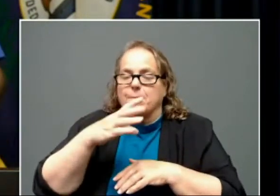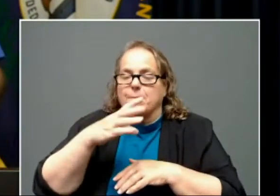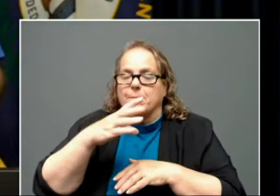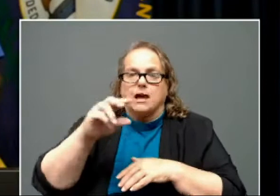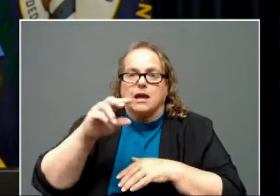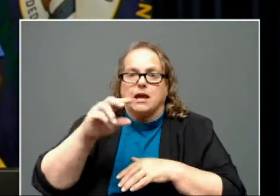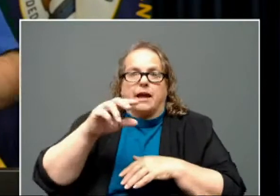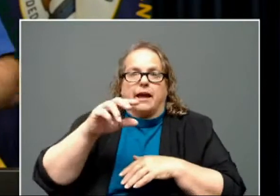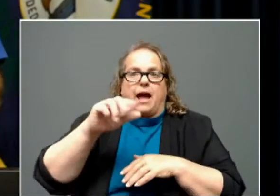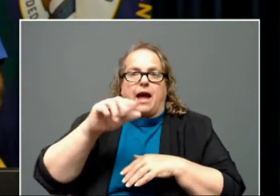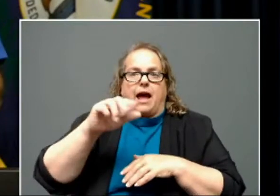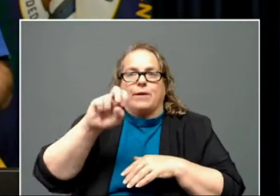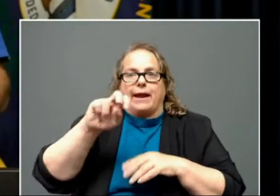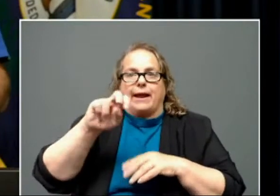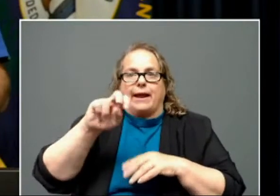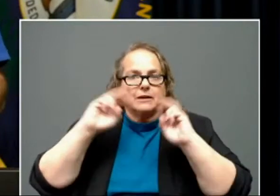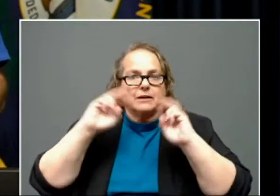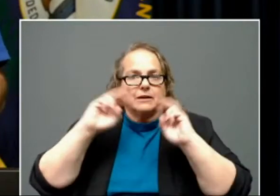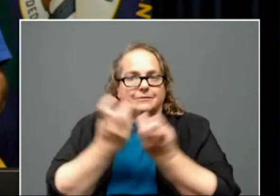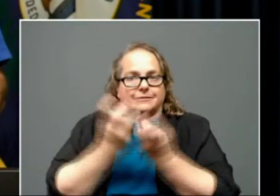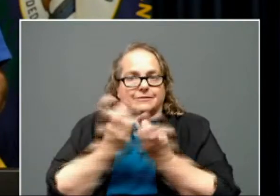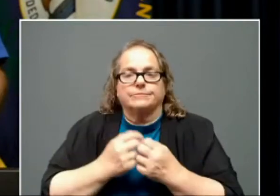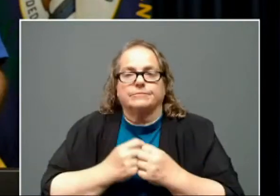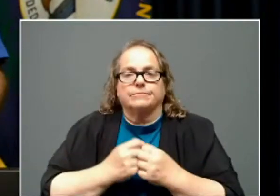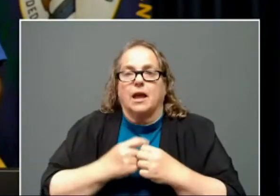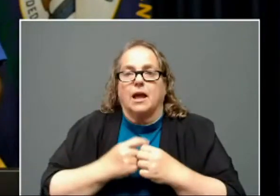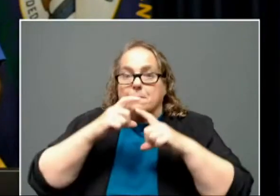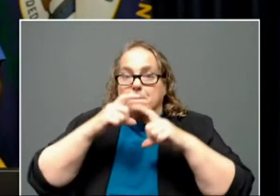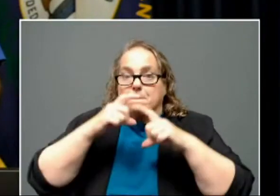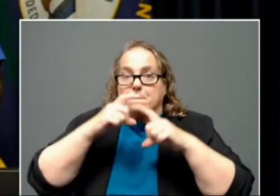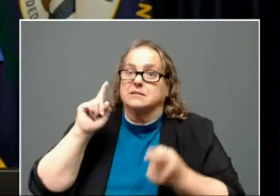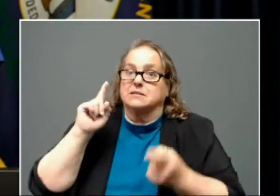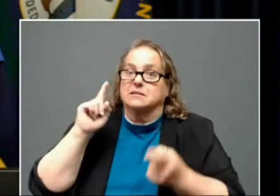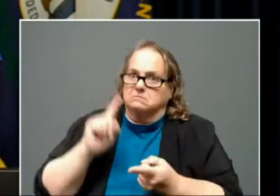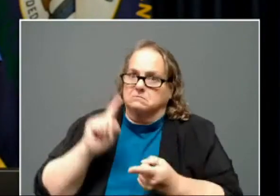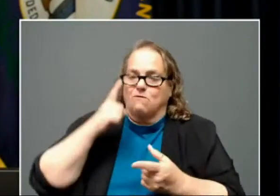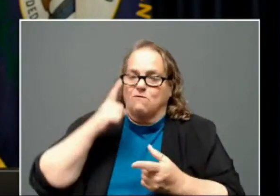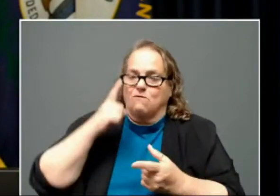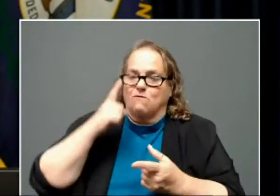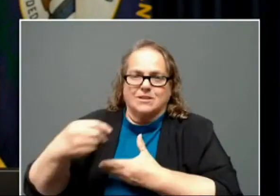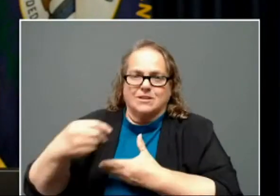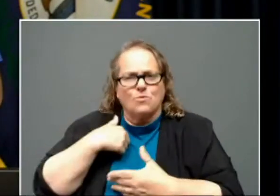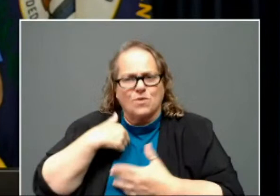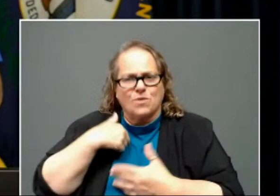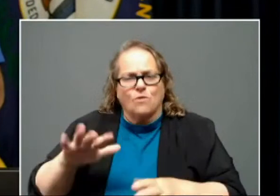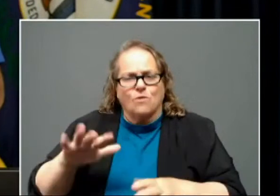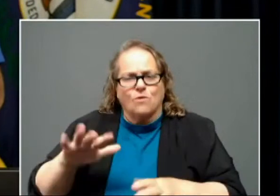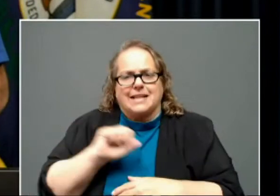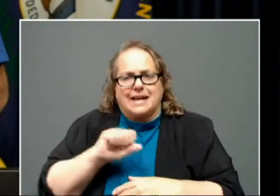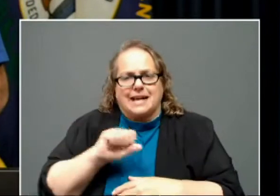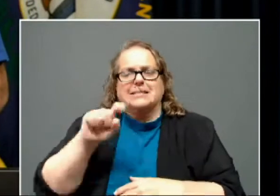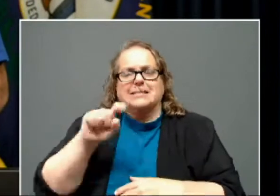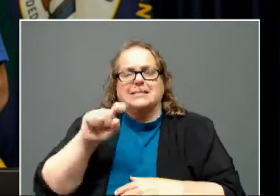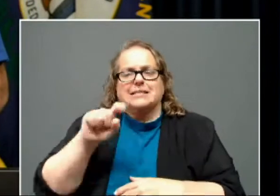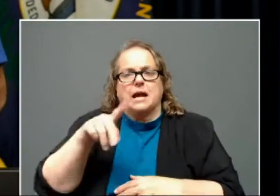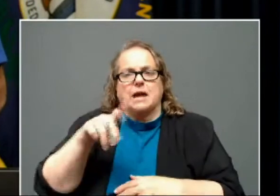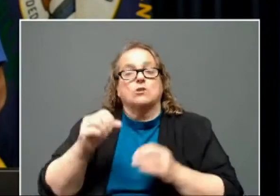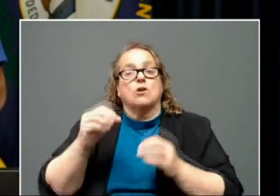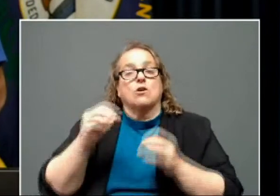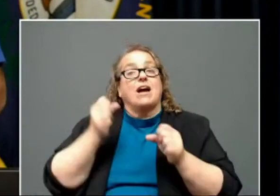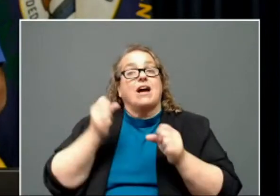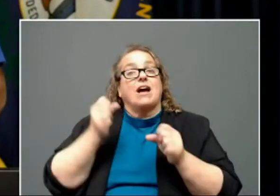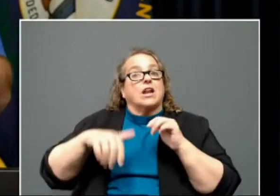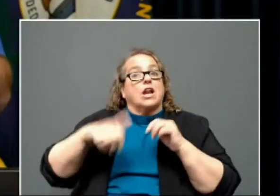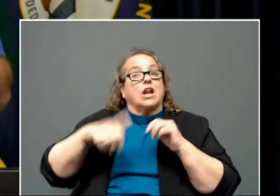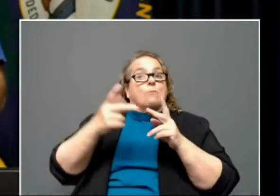to relax our mask mandate. So we are taking steps, and in many ways taking them faster than other places. And we're going to consider what